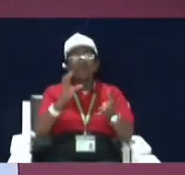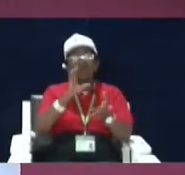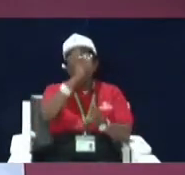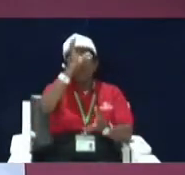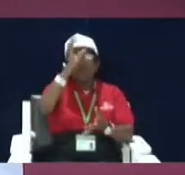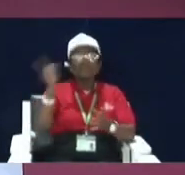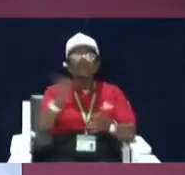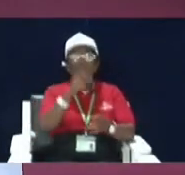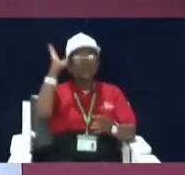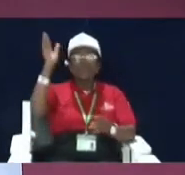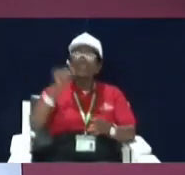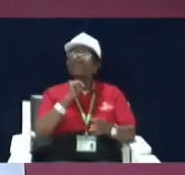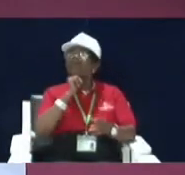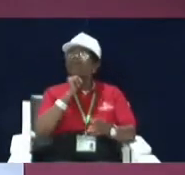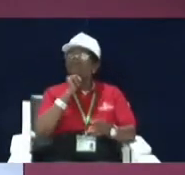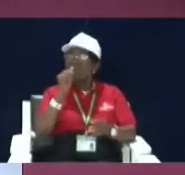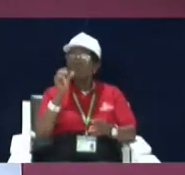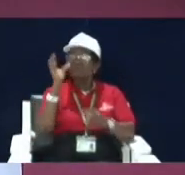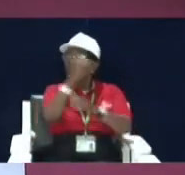prayer.